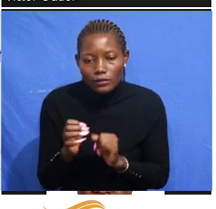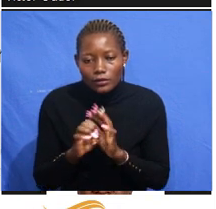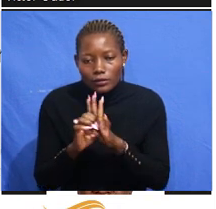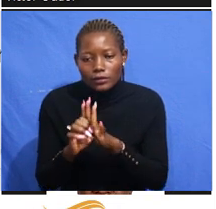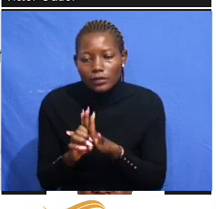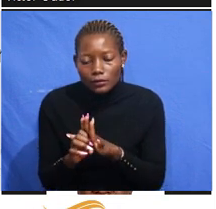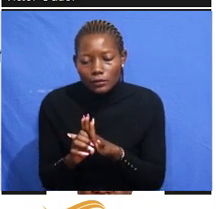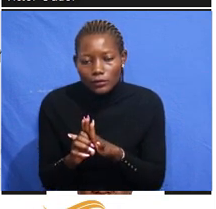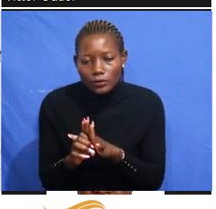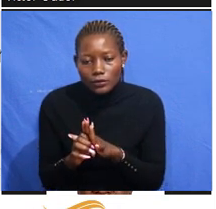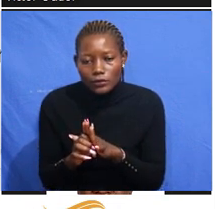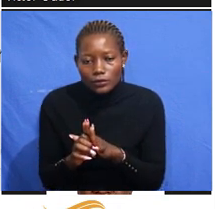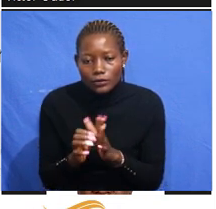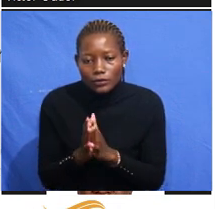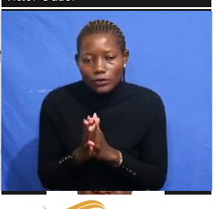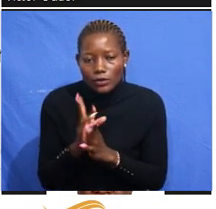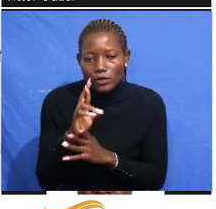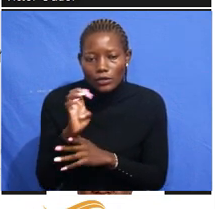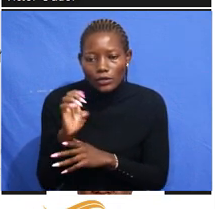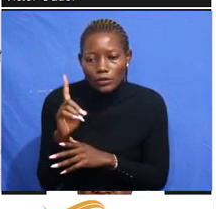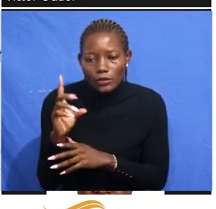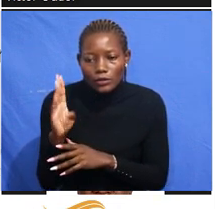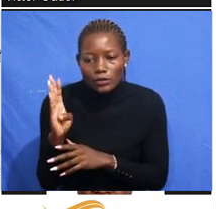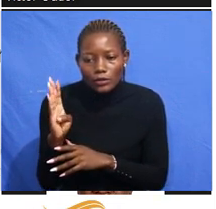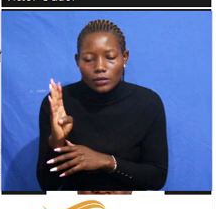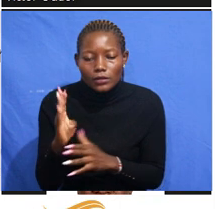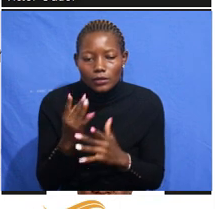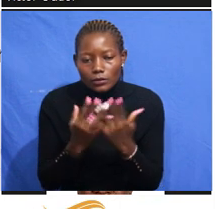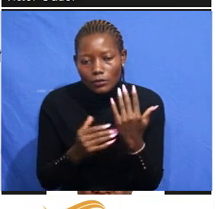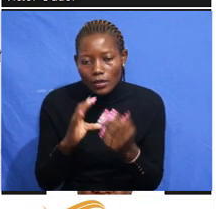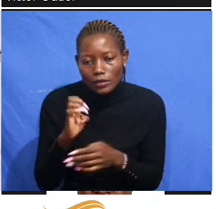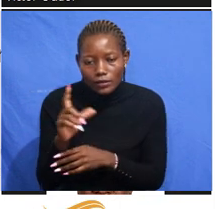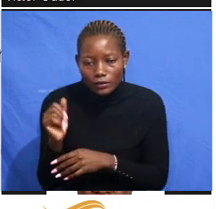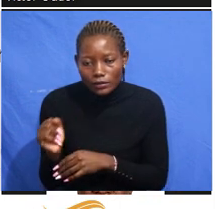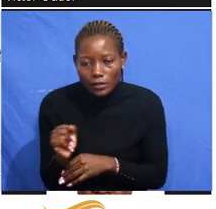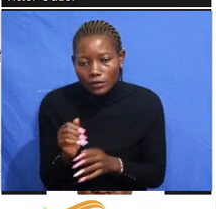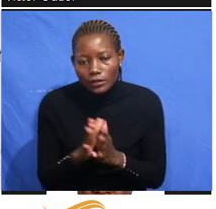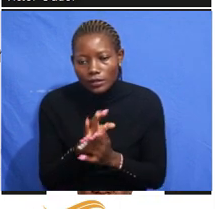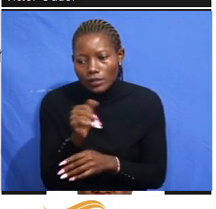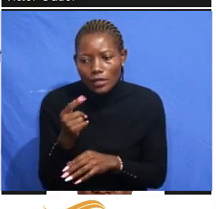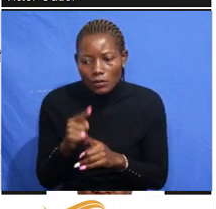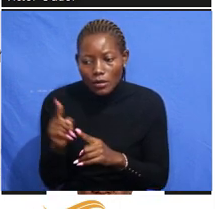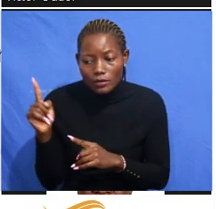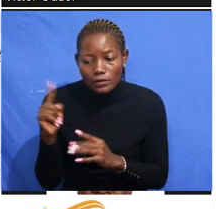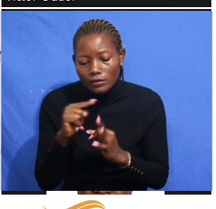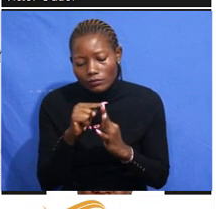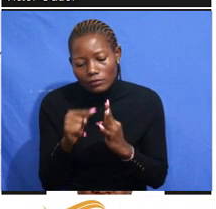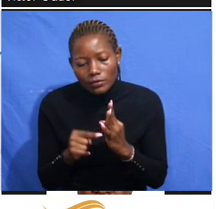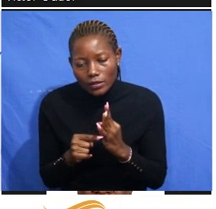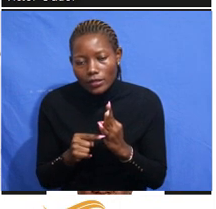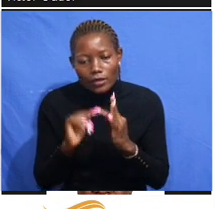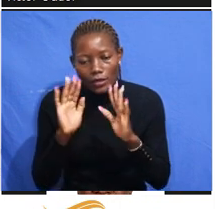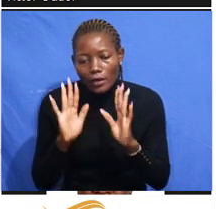production of red blood cells and storage of mineral salts and all that. But these, to me, were the three fundamental functions that I